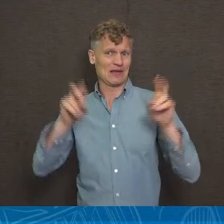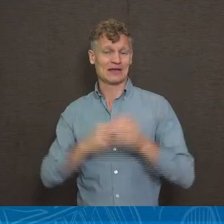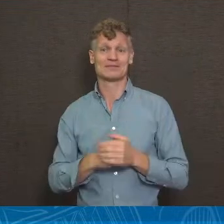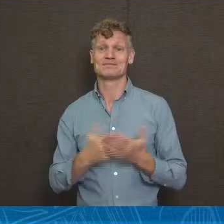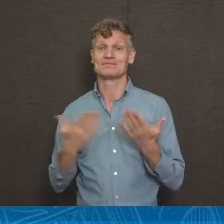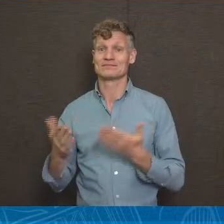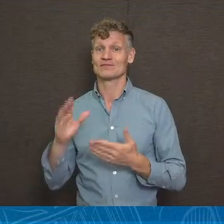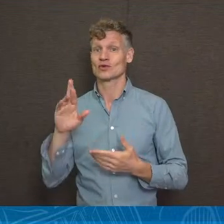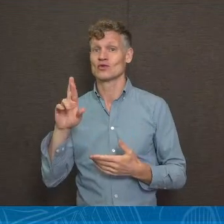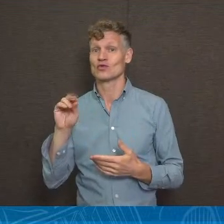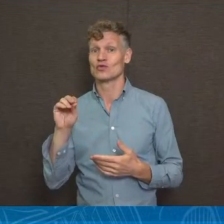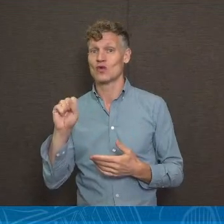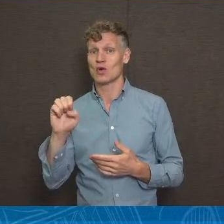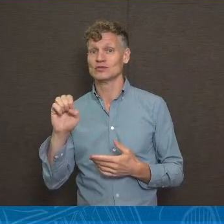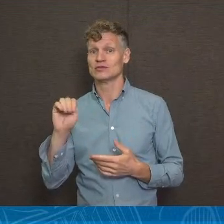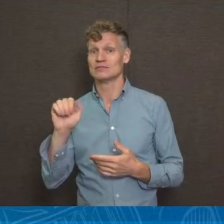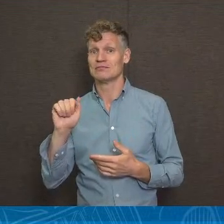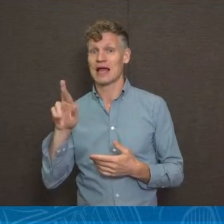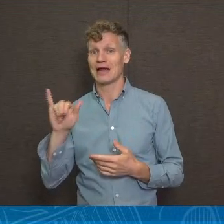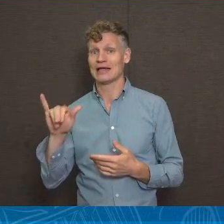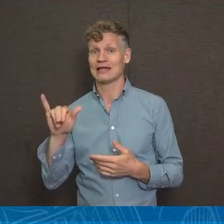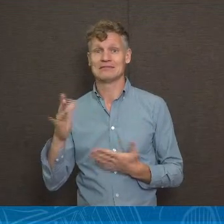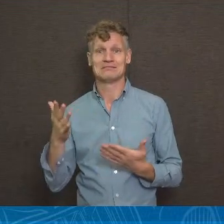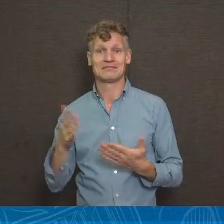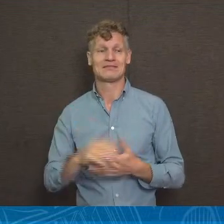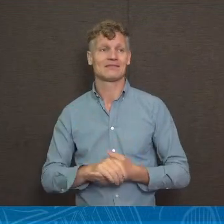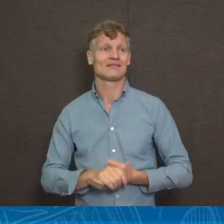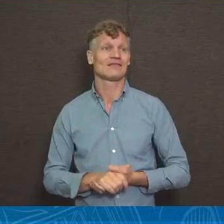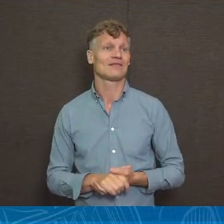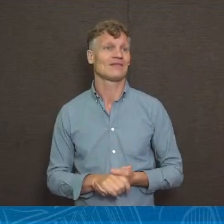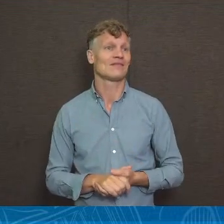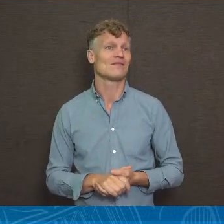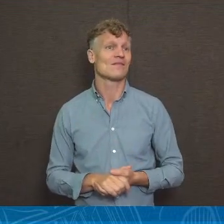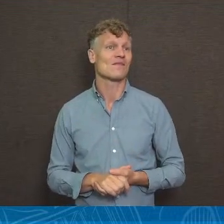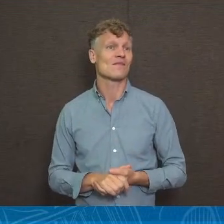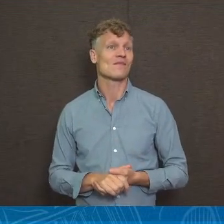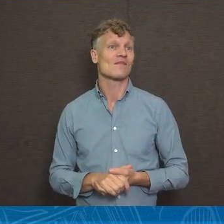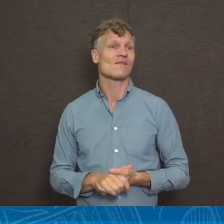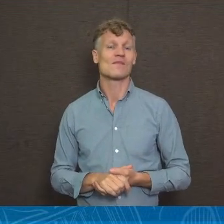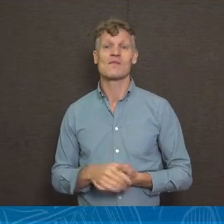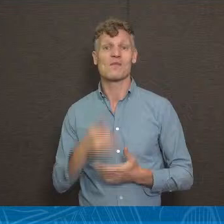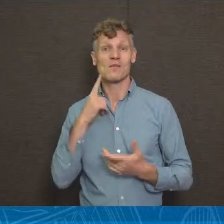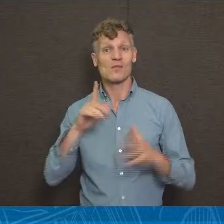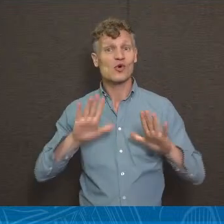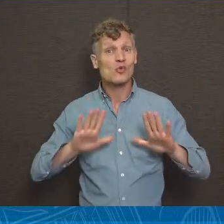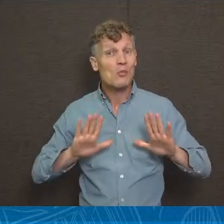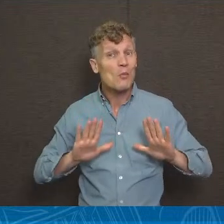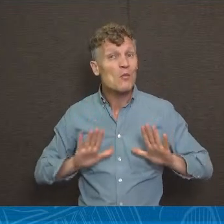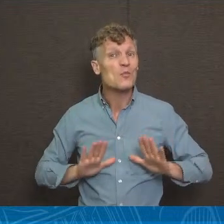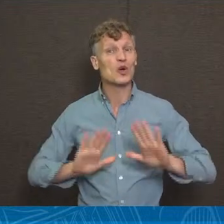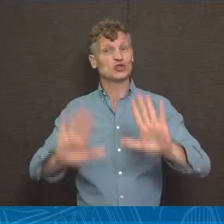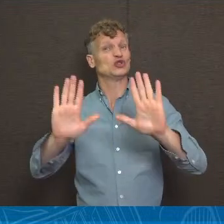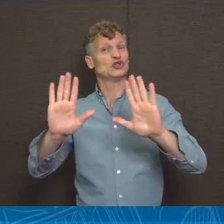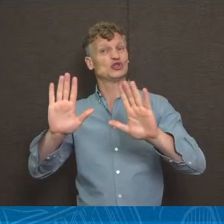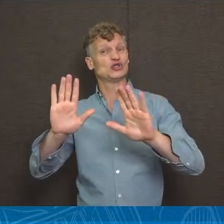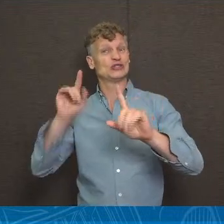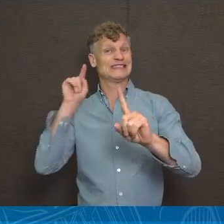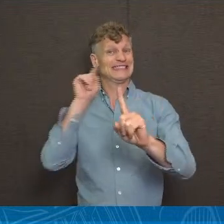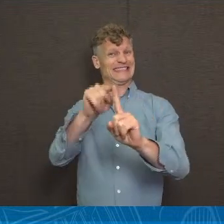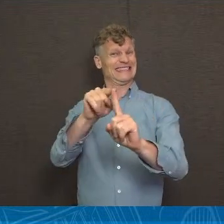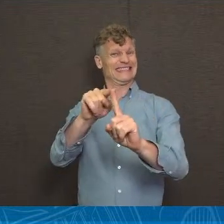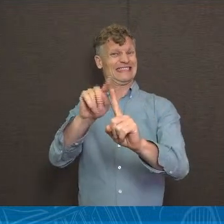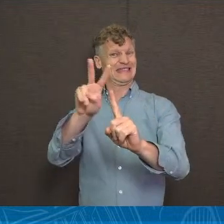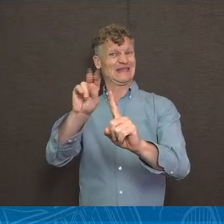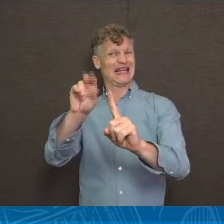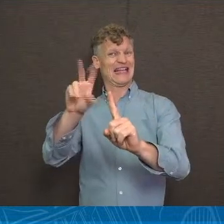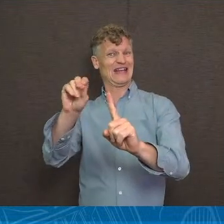Rosemary, sorry, not Mary. I was looking at me. Rosemary, surge to 2030 in 30 seconds. What is your take